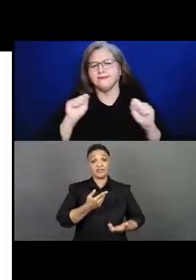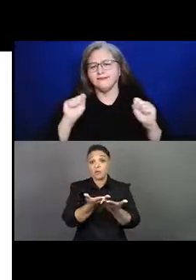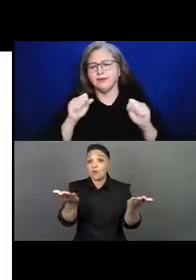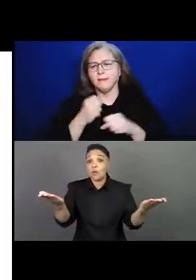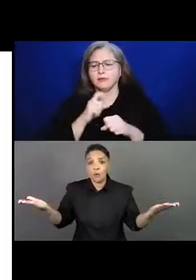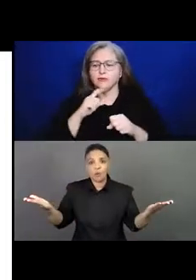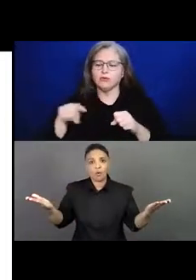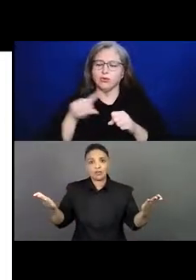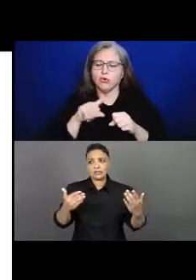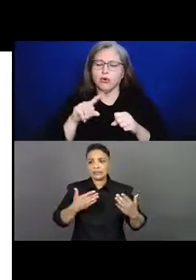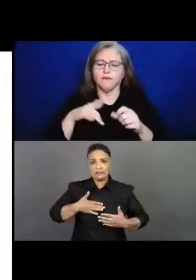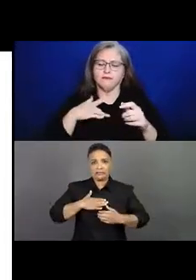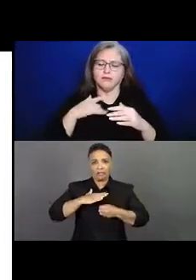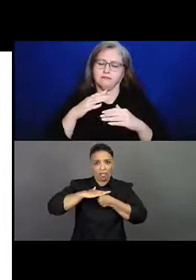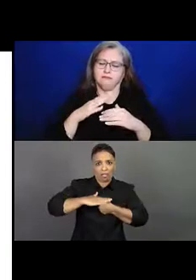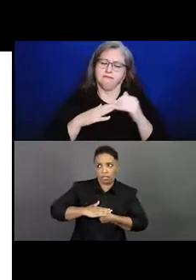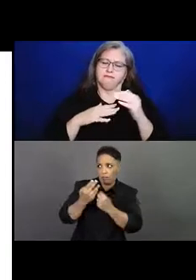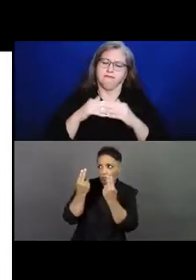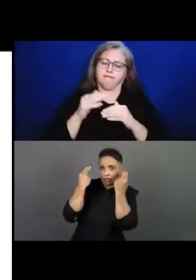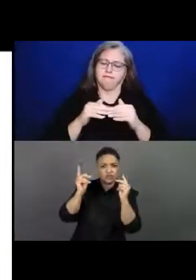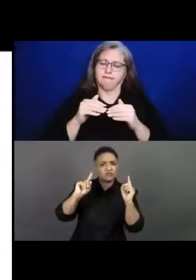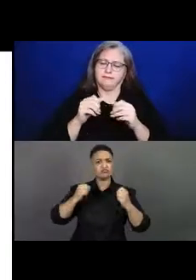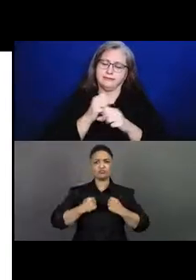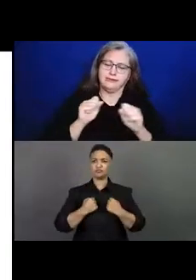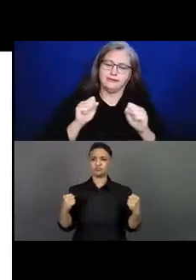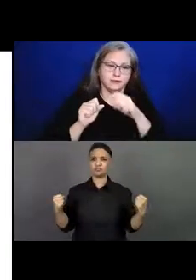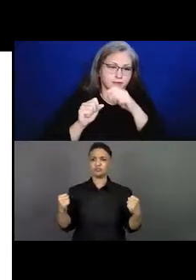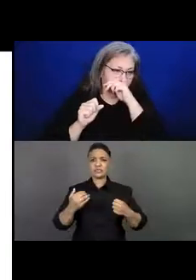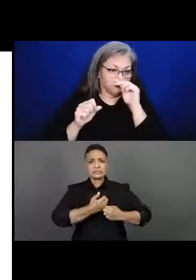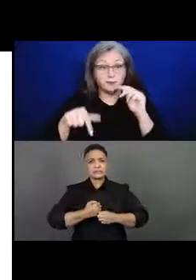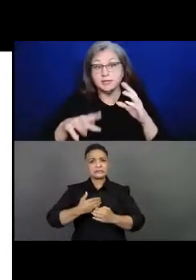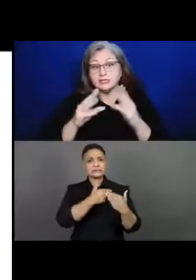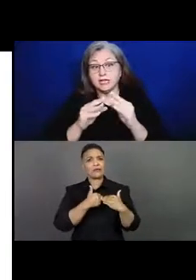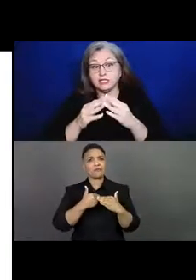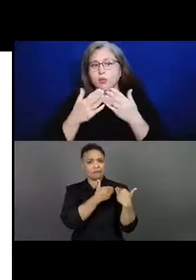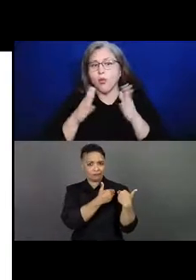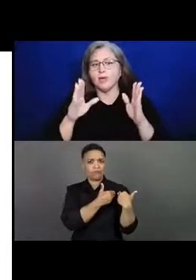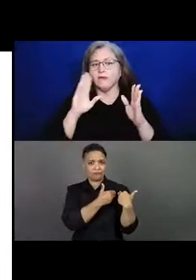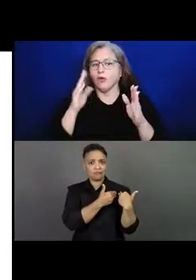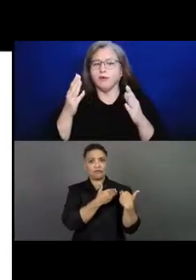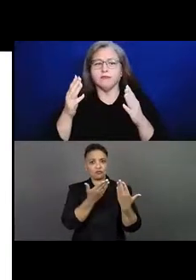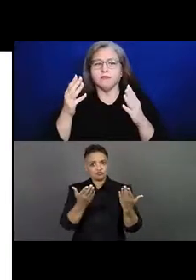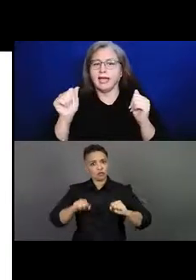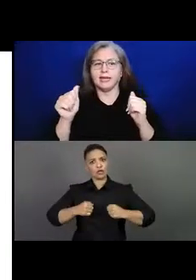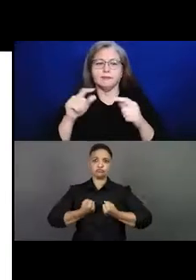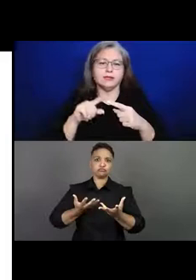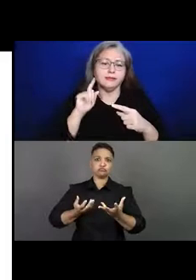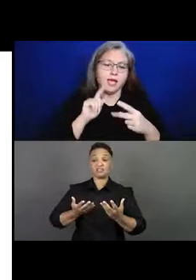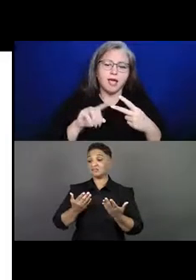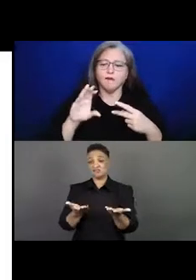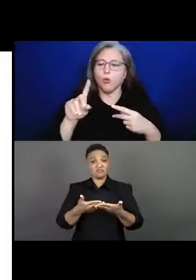it as safe as possible. So the session is open to everyone, deaf, coders, hearing.